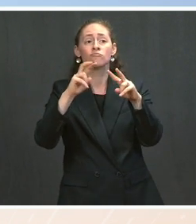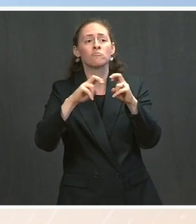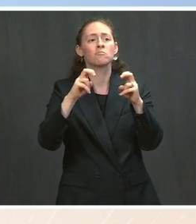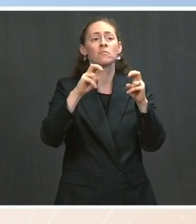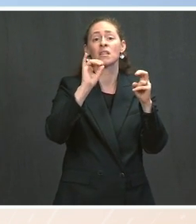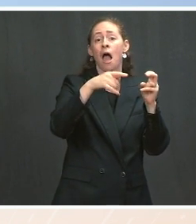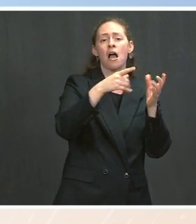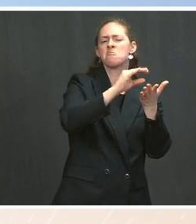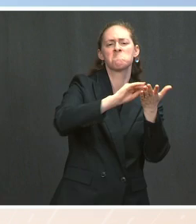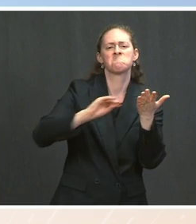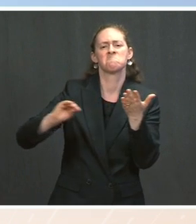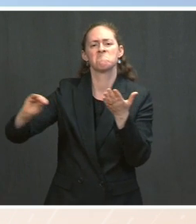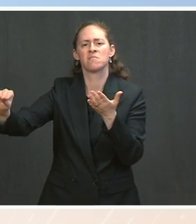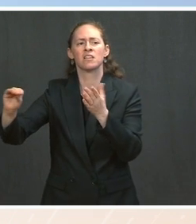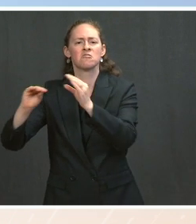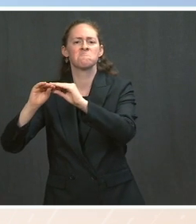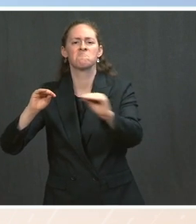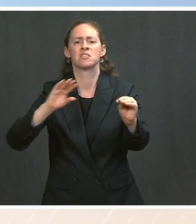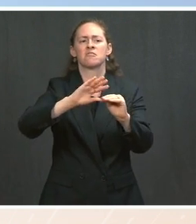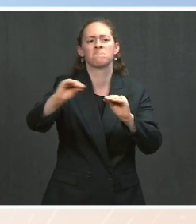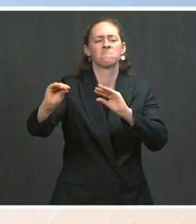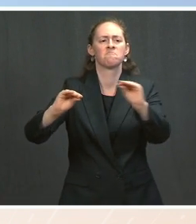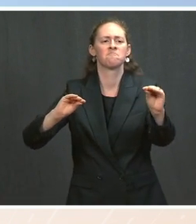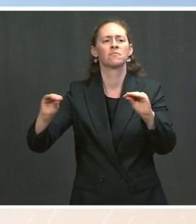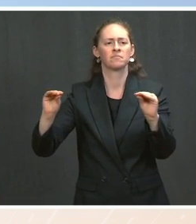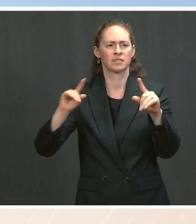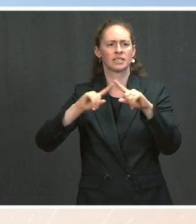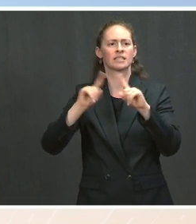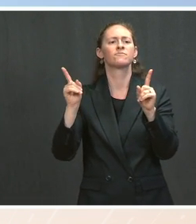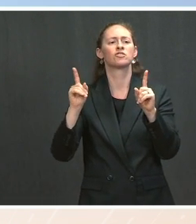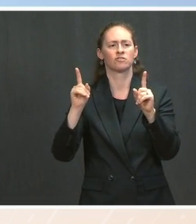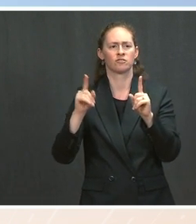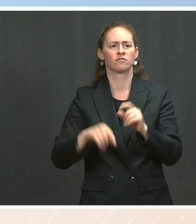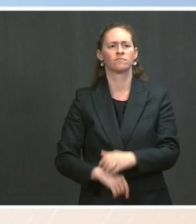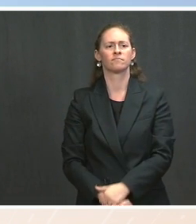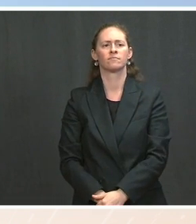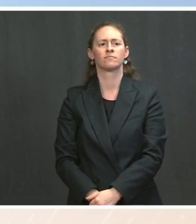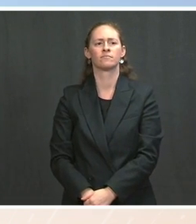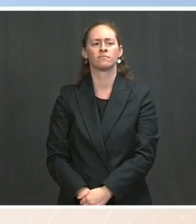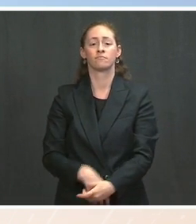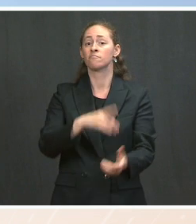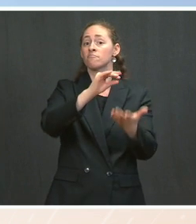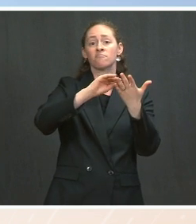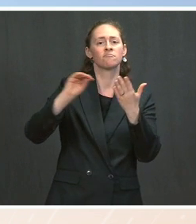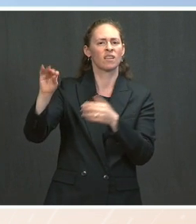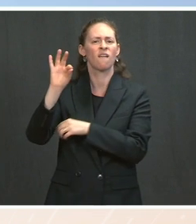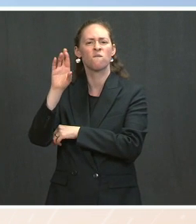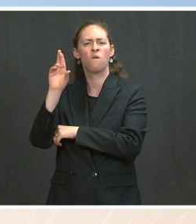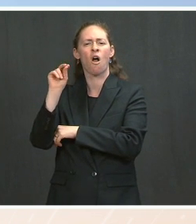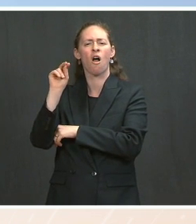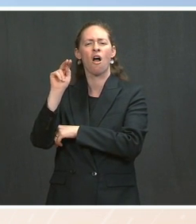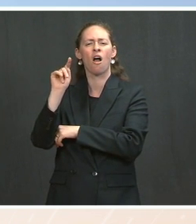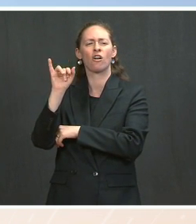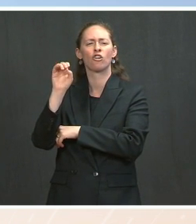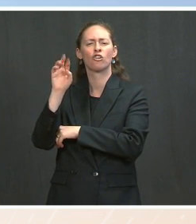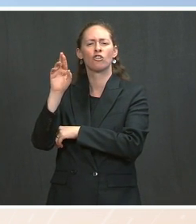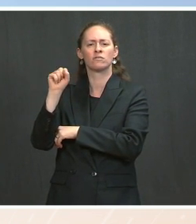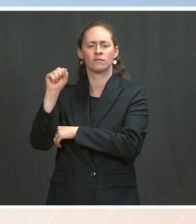Endless Frontiers Act and the CHIPS Act, which, as you know, there's ongoing discussions and negotiations on a bipartisan level about those as